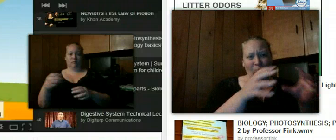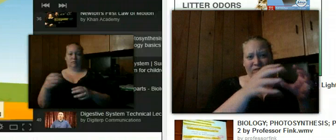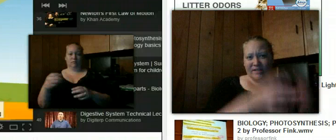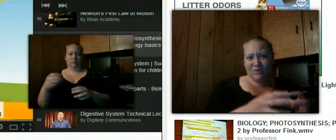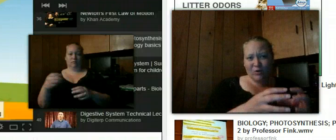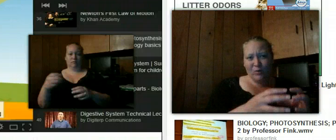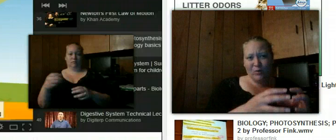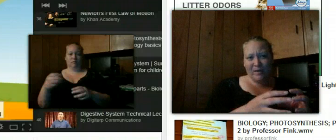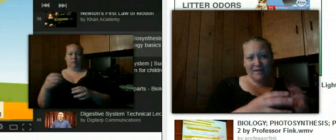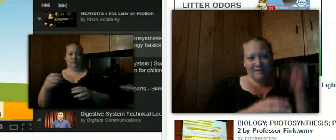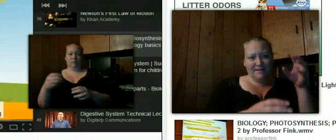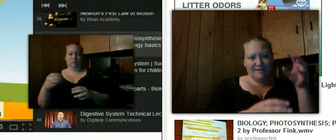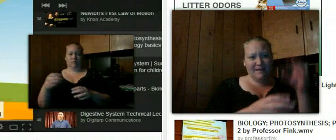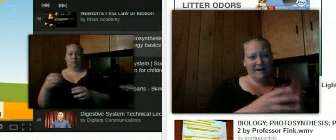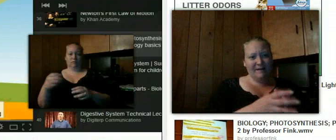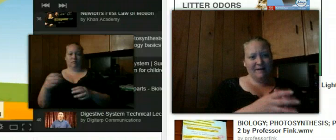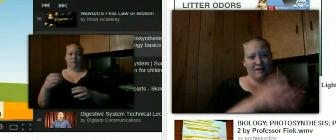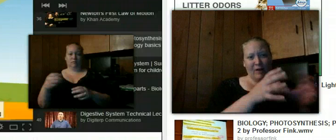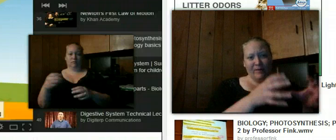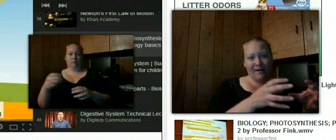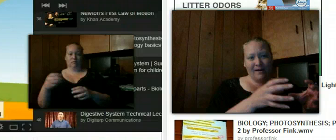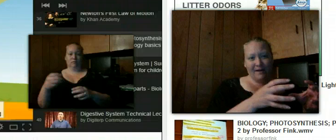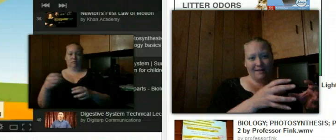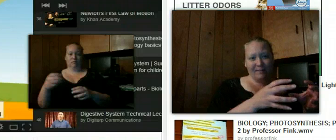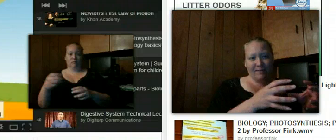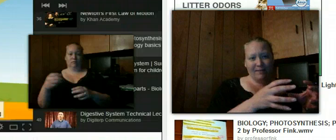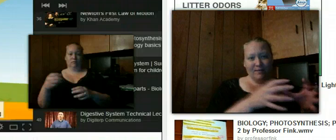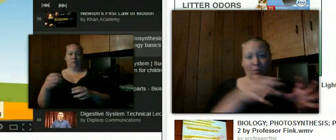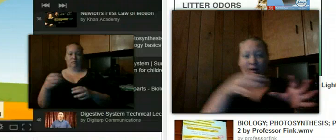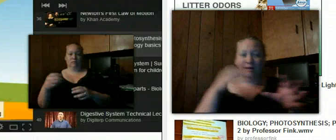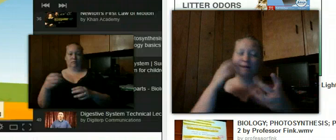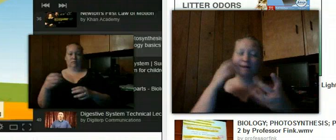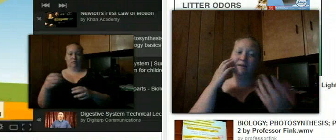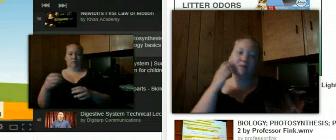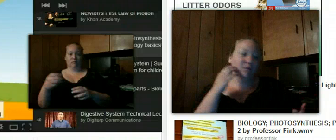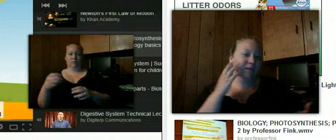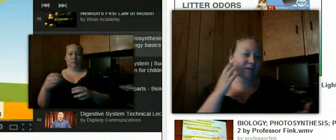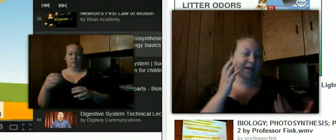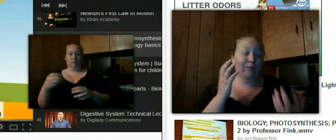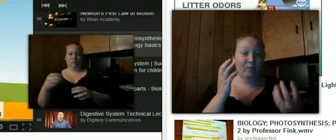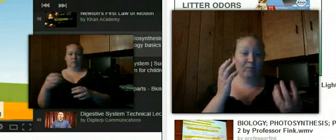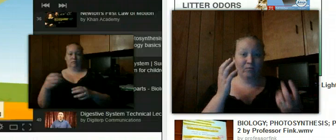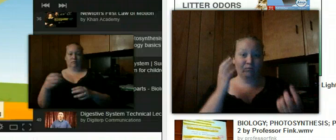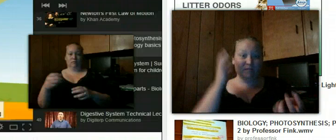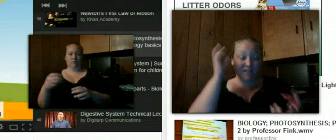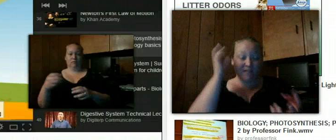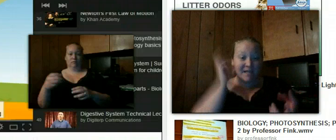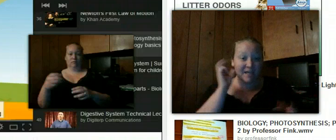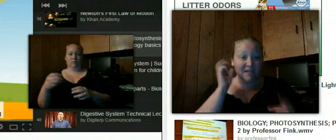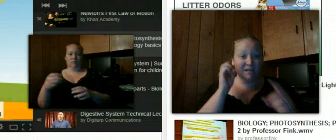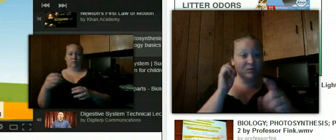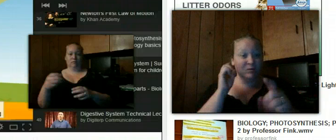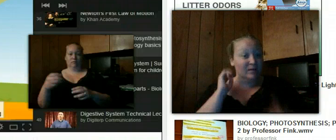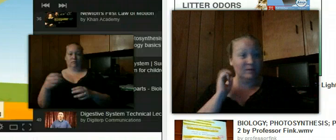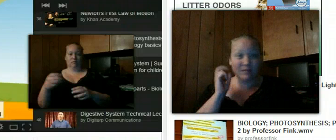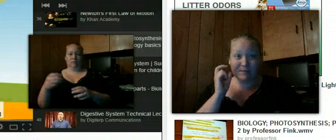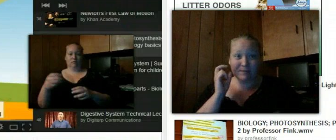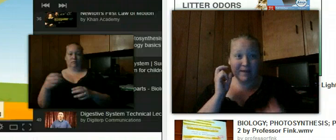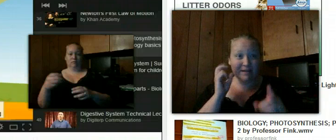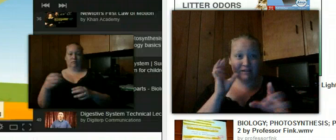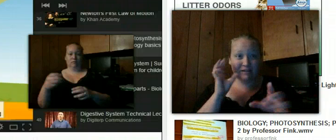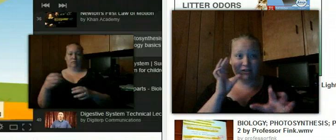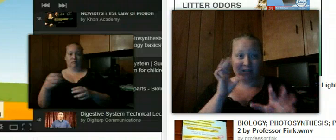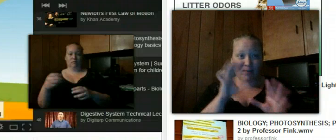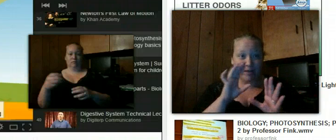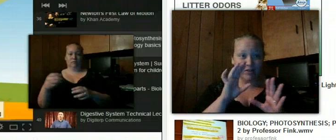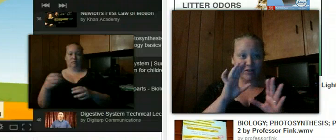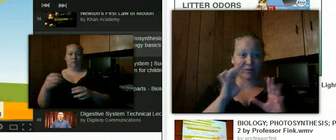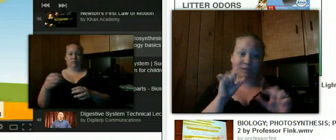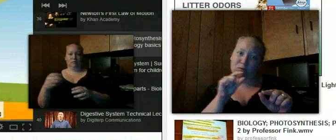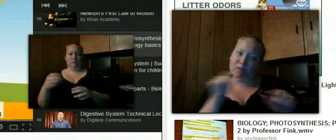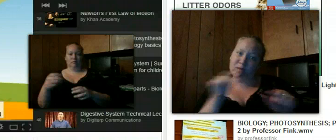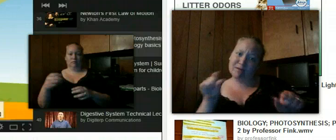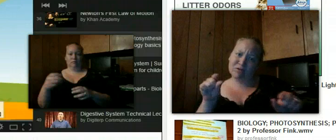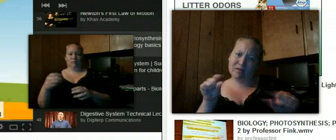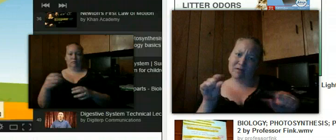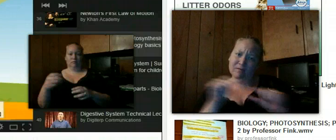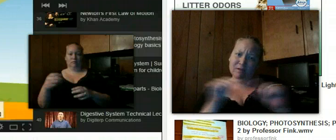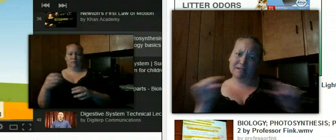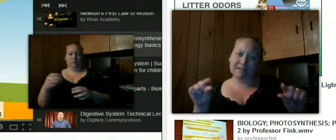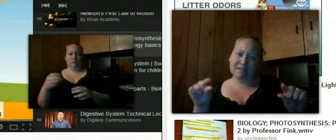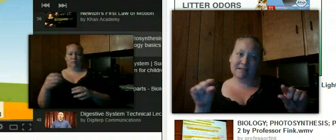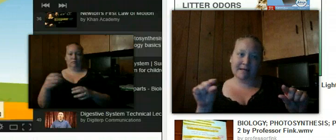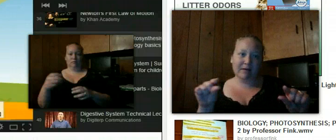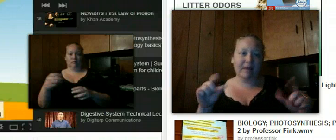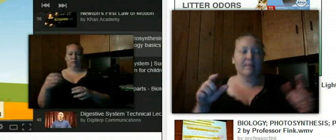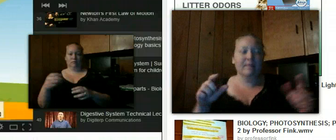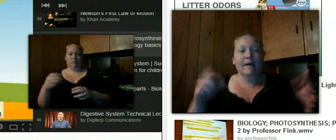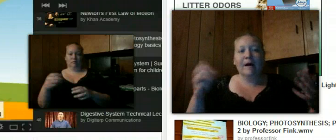like, this group is the carbon dioxide plus the water, and really I was thinking, and I really wasn't paying attention to the picture, which I really should